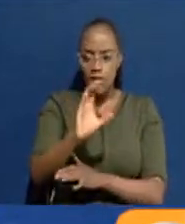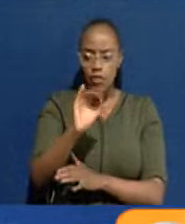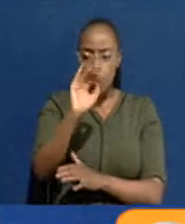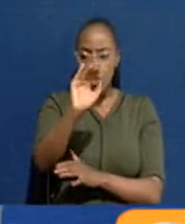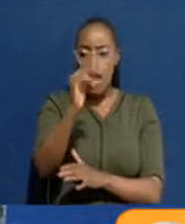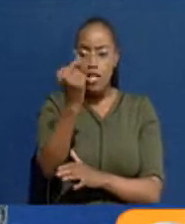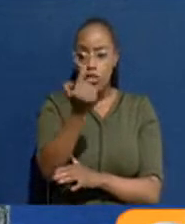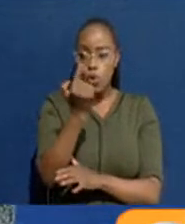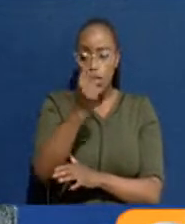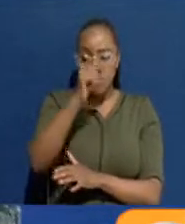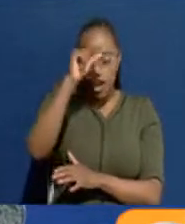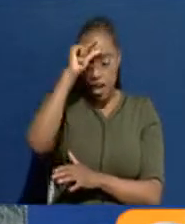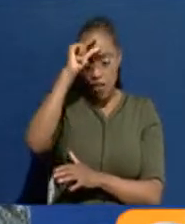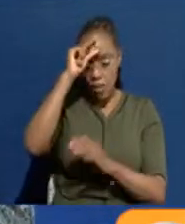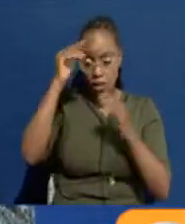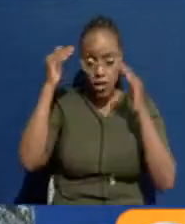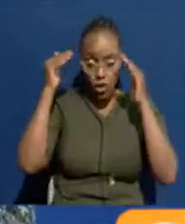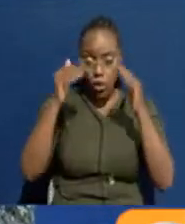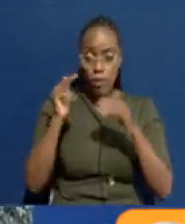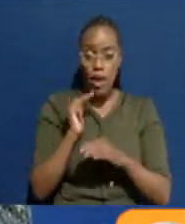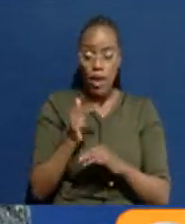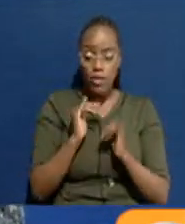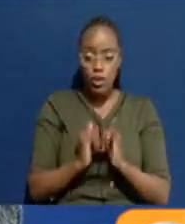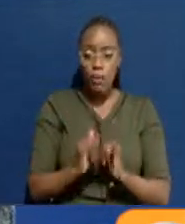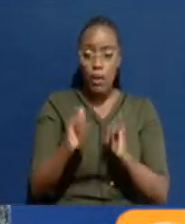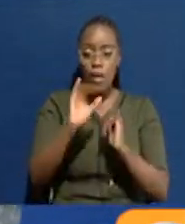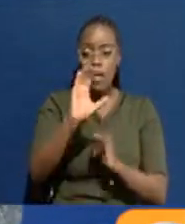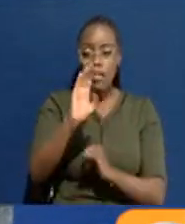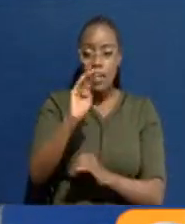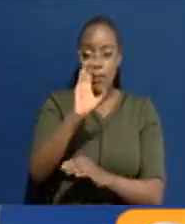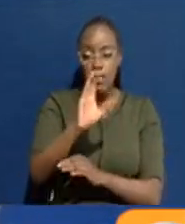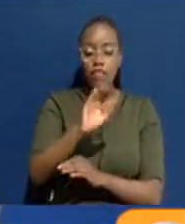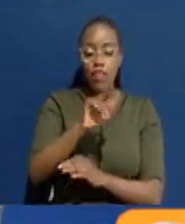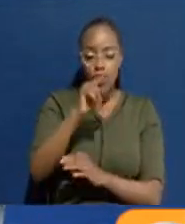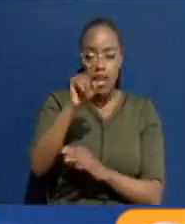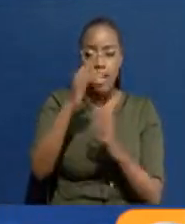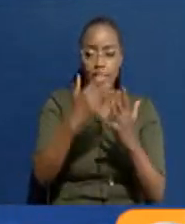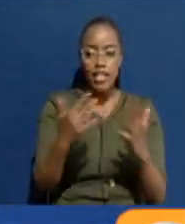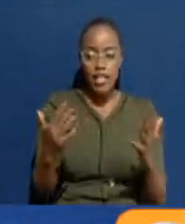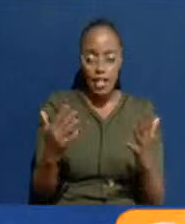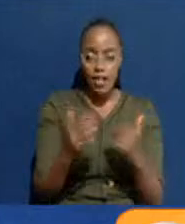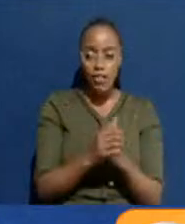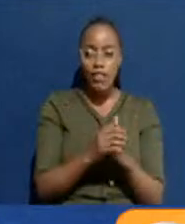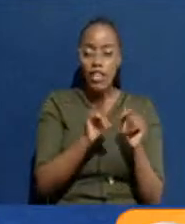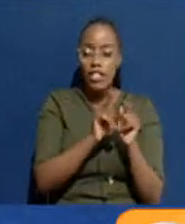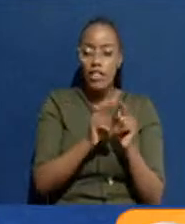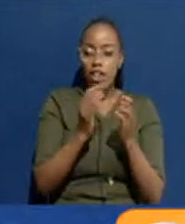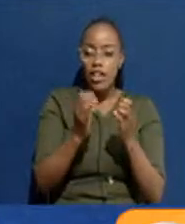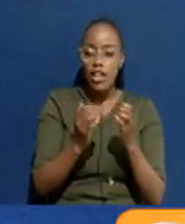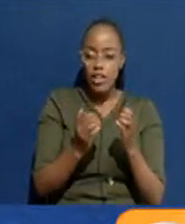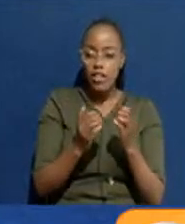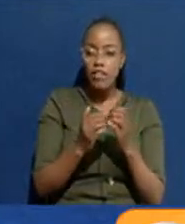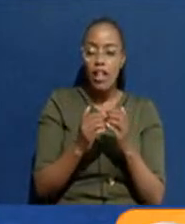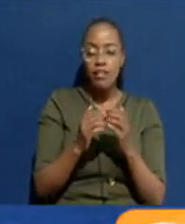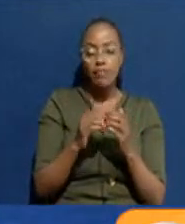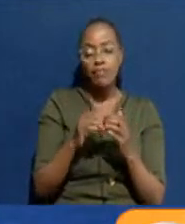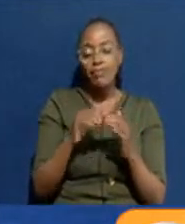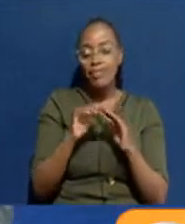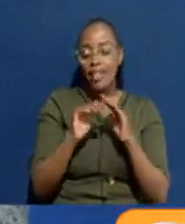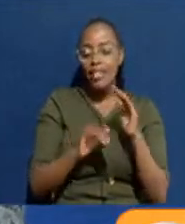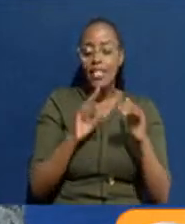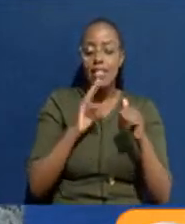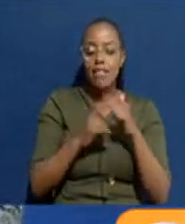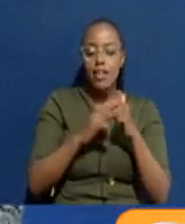If government is committed to us implementing CBC, let it do the right thing. Okay. It would require not less than 750 billion